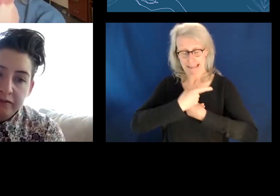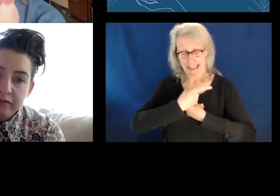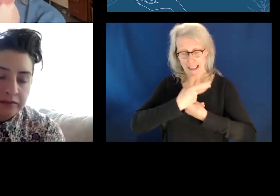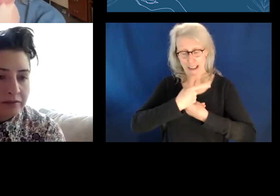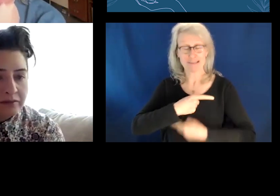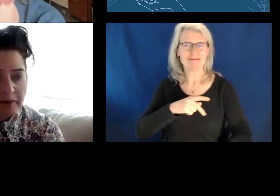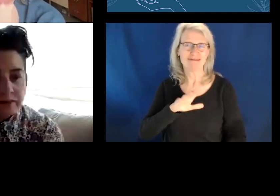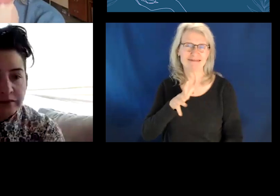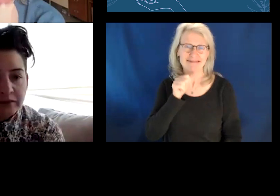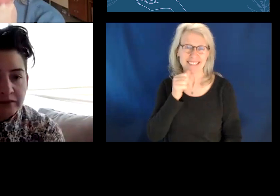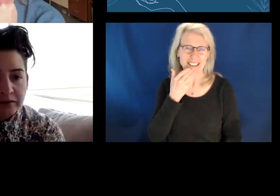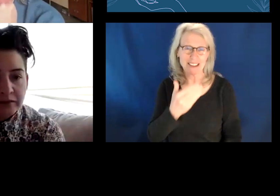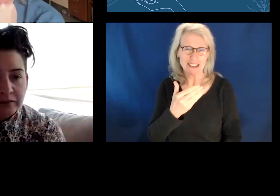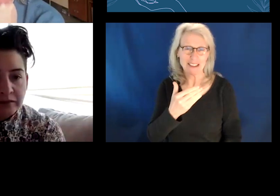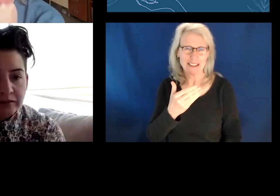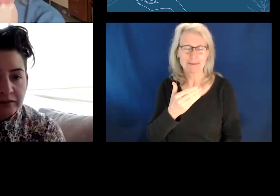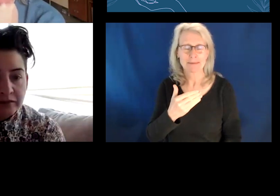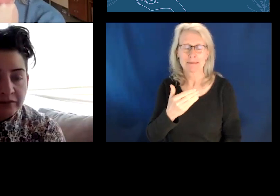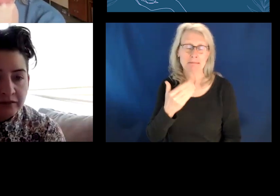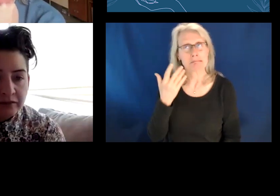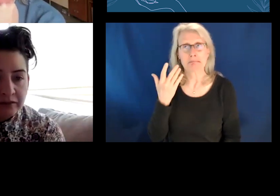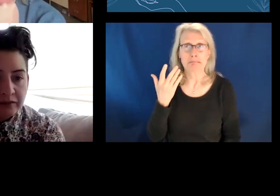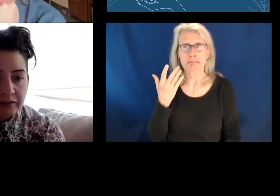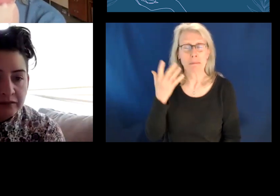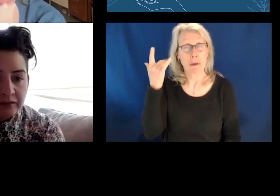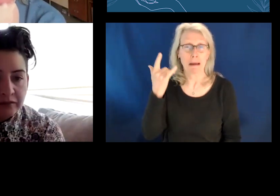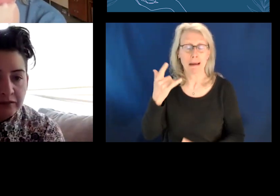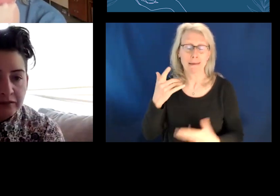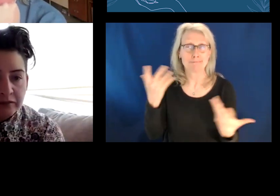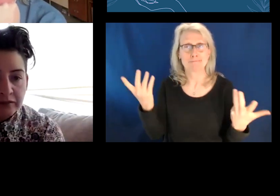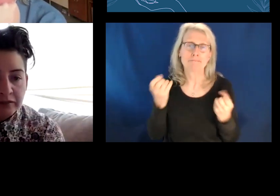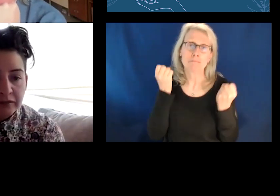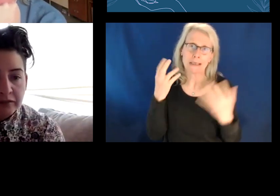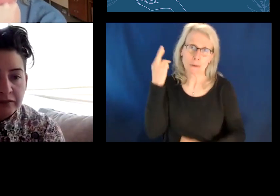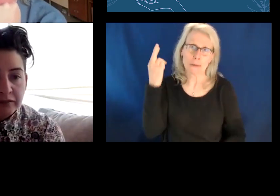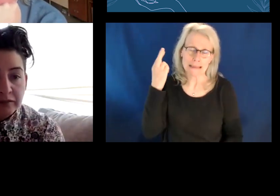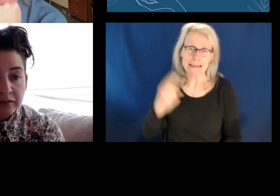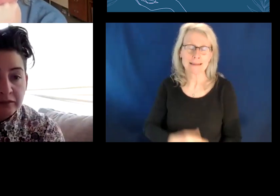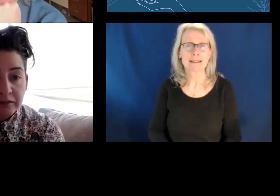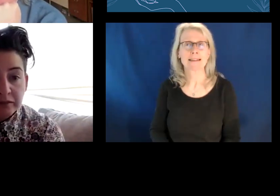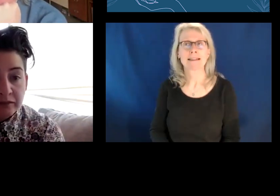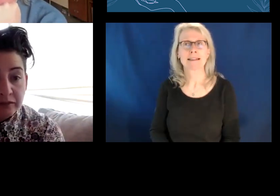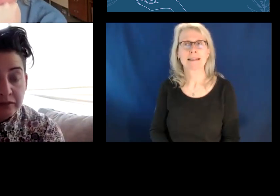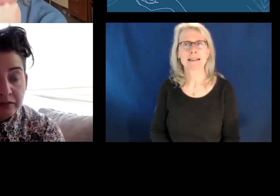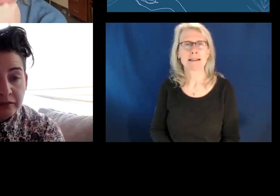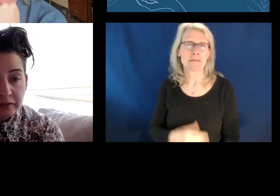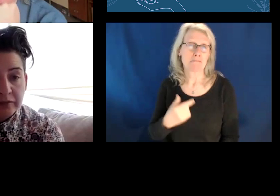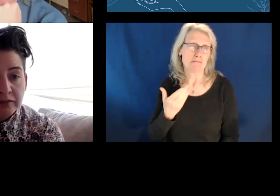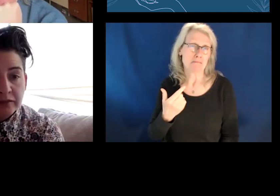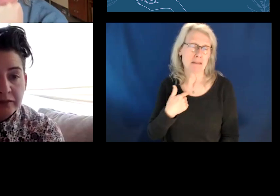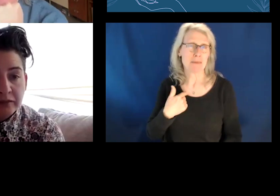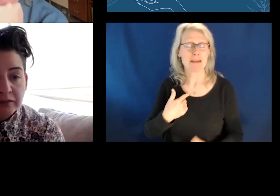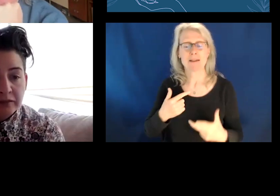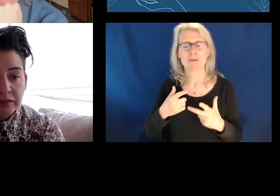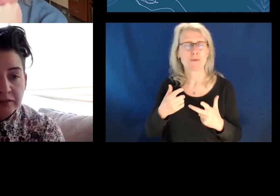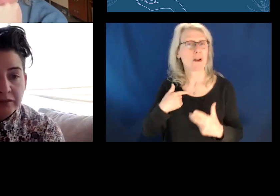I think part of, you know, there's probably many reasons for that. I think part of it is like my sort of how I was socialized as a theater